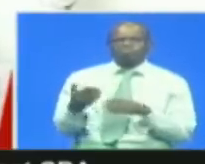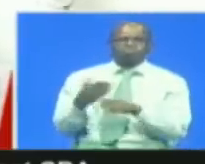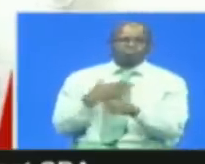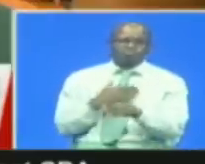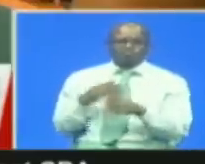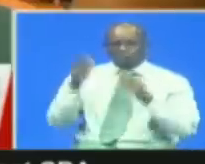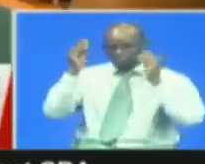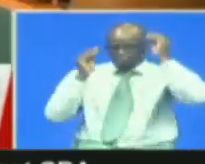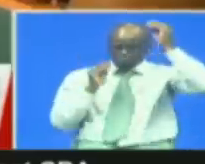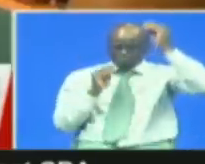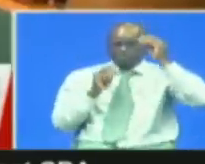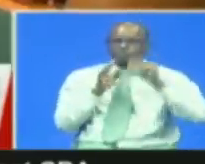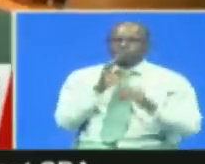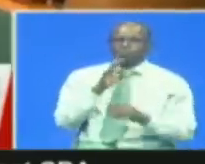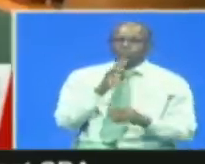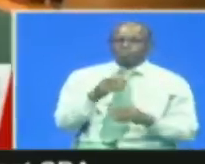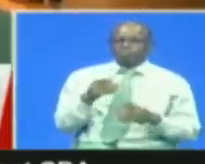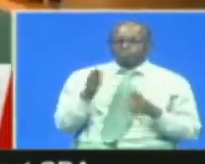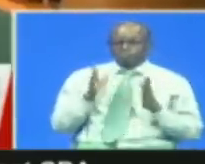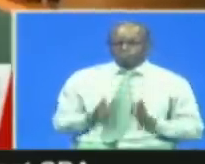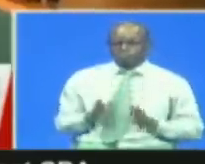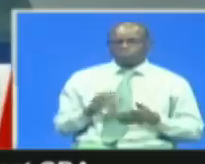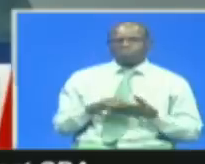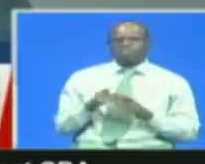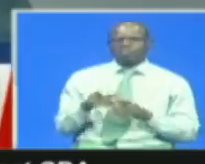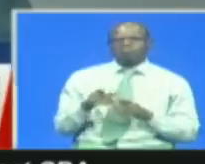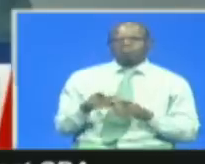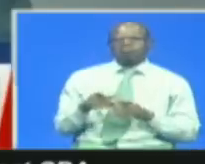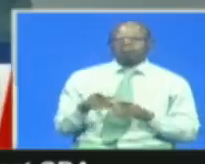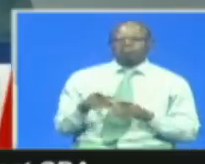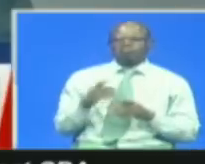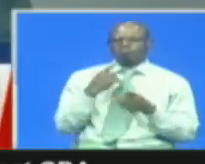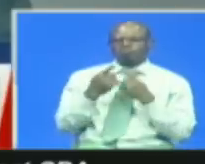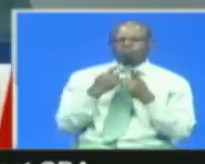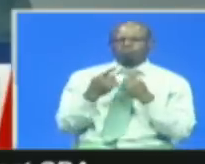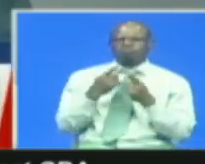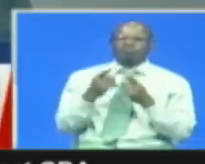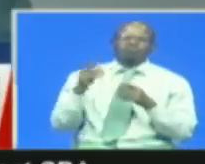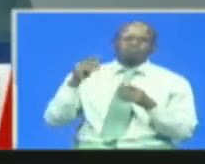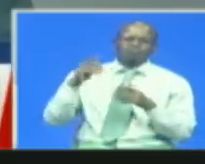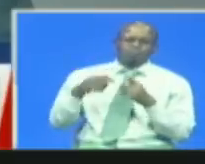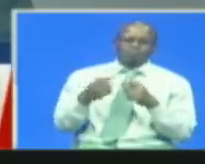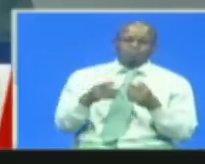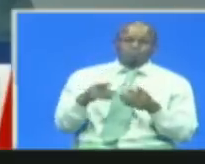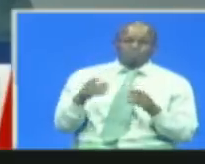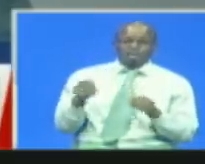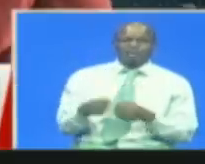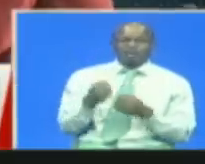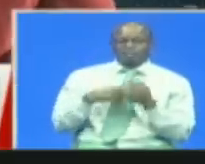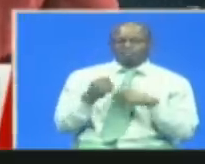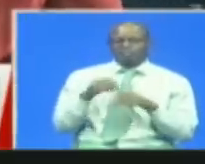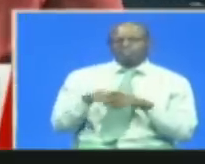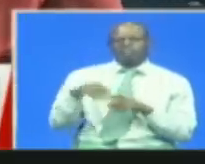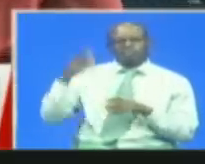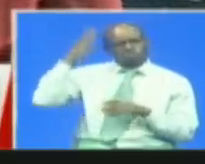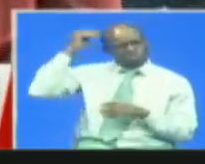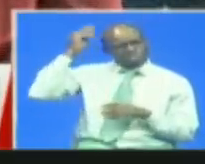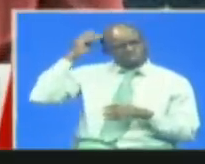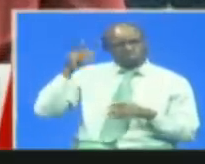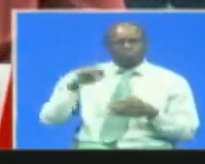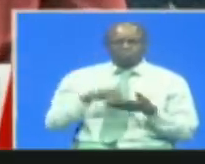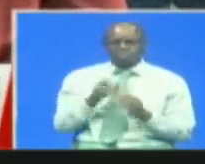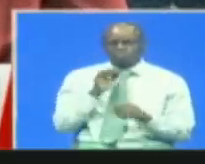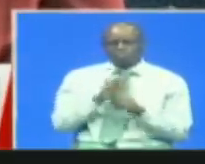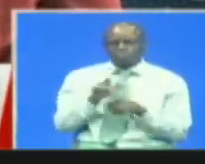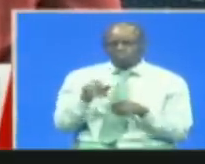the face of Operation Linda Nchi in Somalia, promised to improve the vibrancy and work of the office. But Oguna